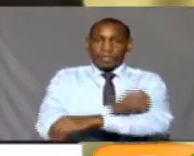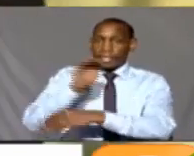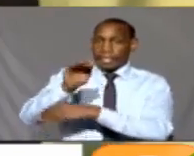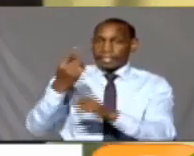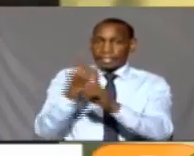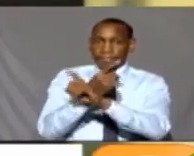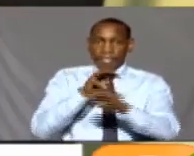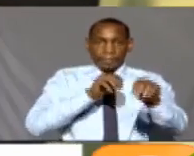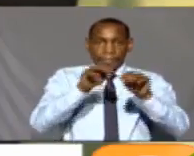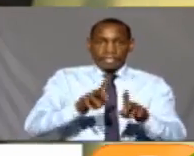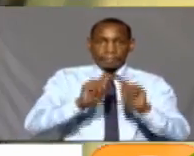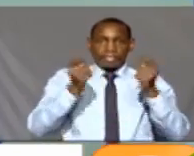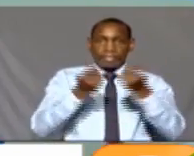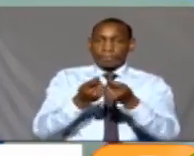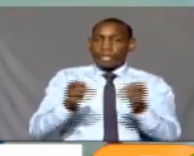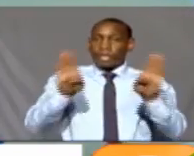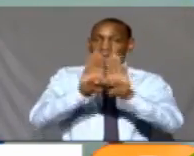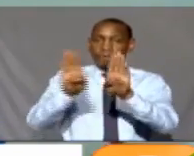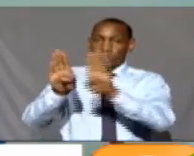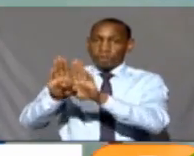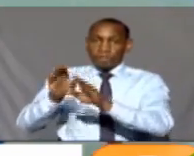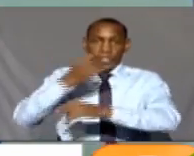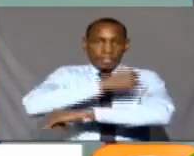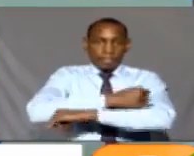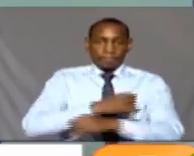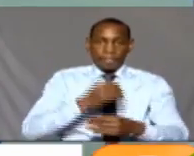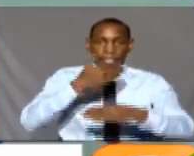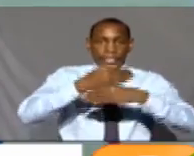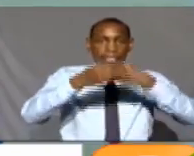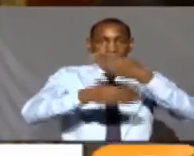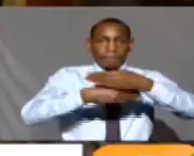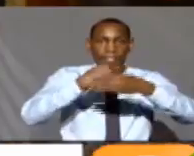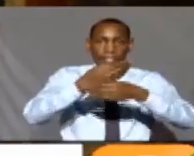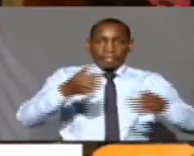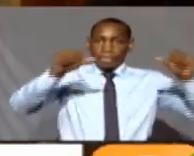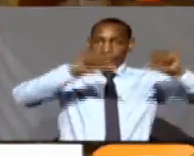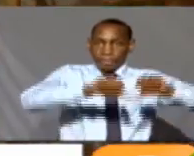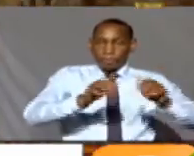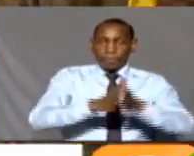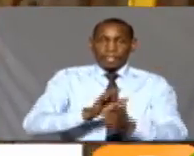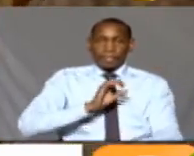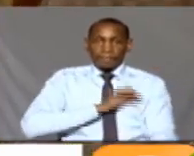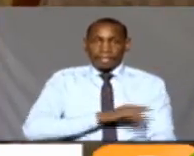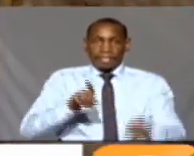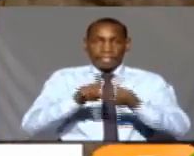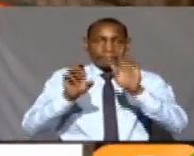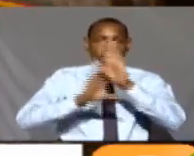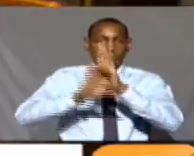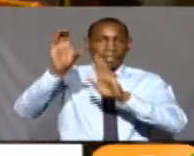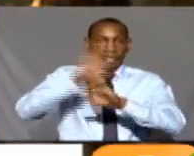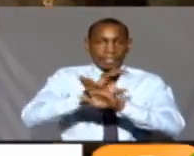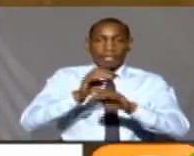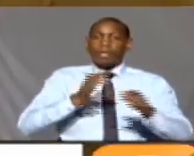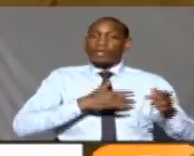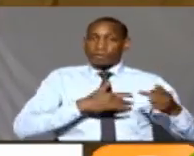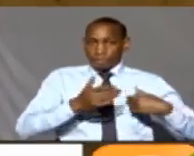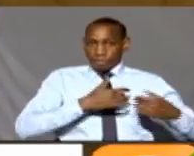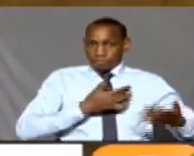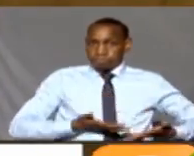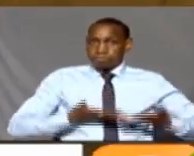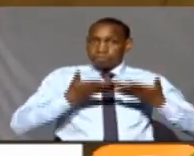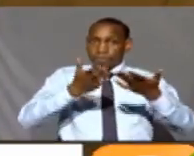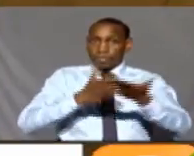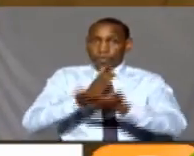management teams to shut down the institutions. Poor infrastructure and fear of running a parallel curriculum were among the concerns raised by